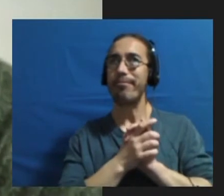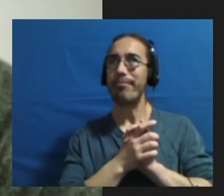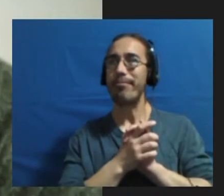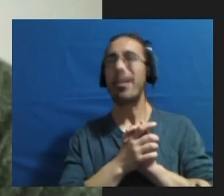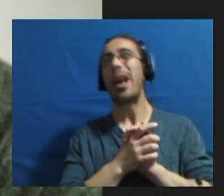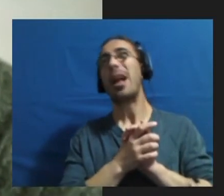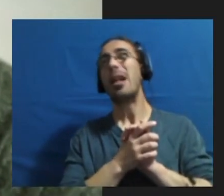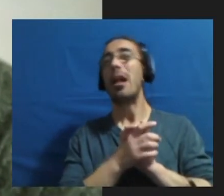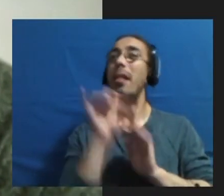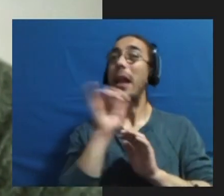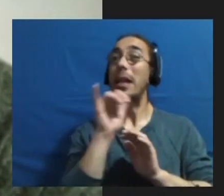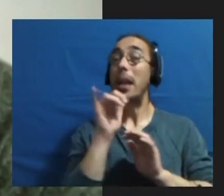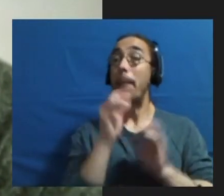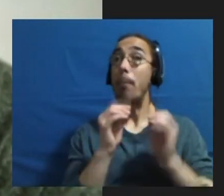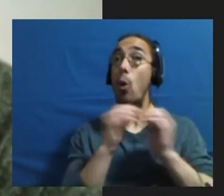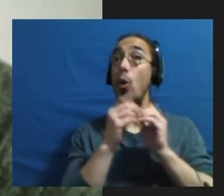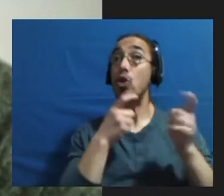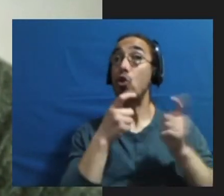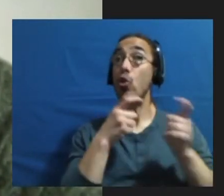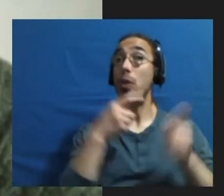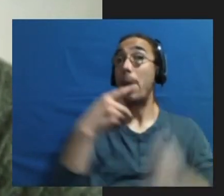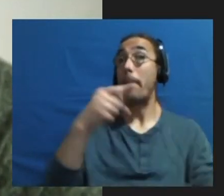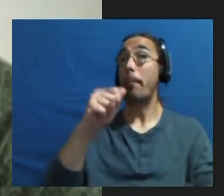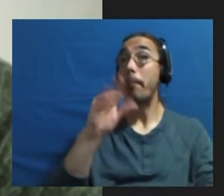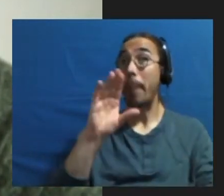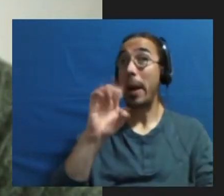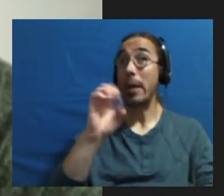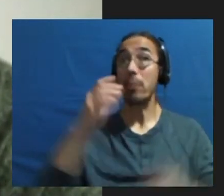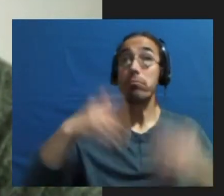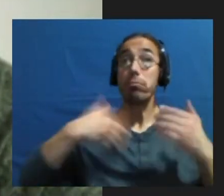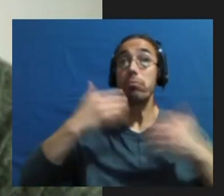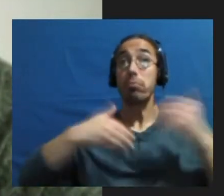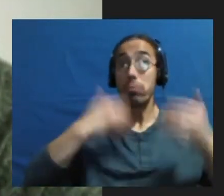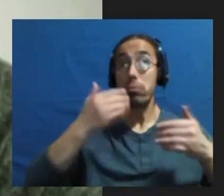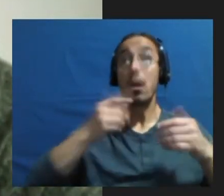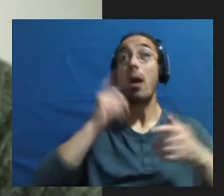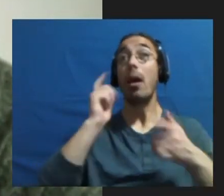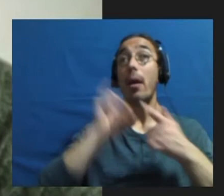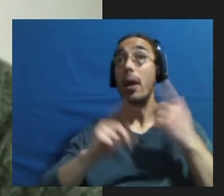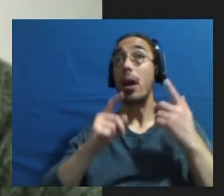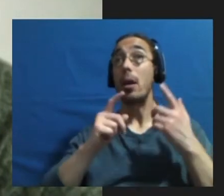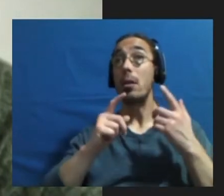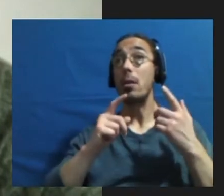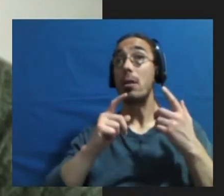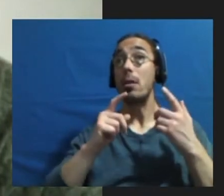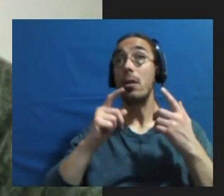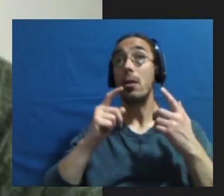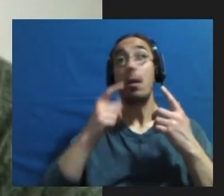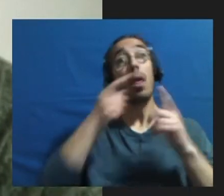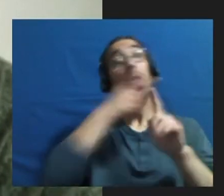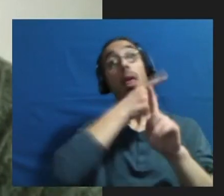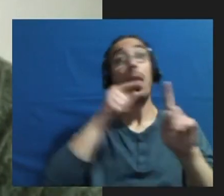controlled pace rather than just meandering about, not really